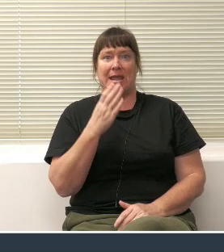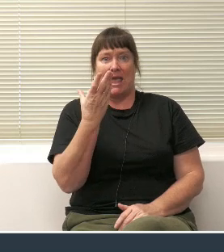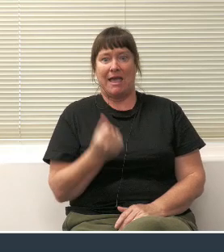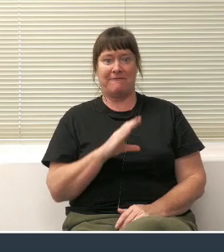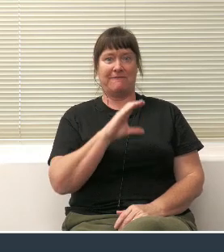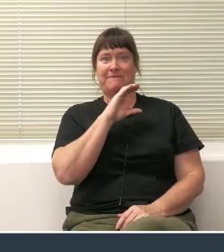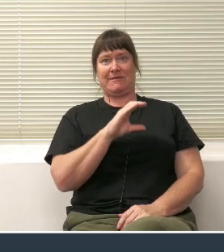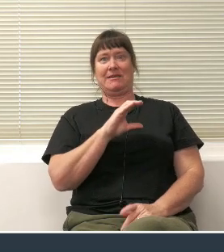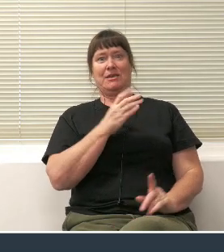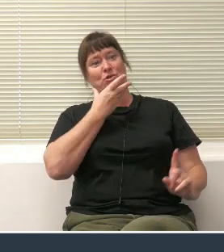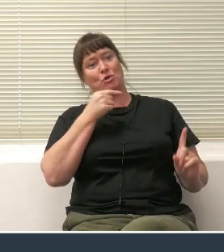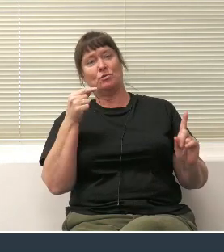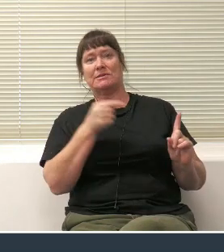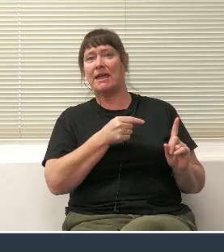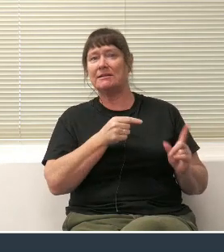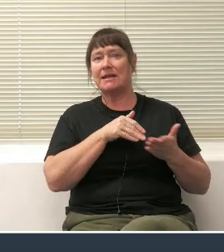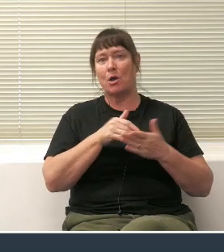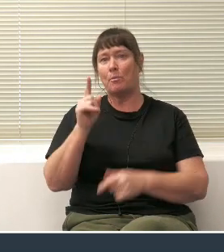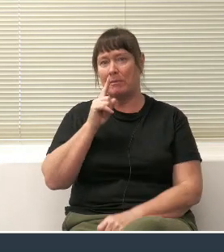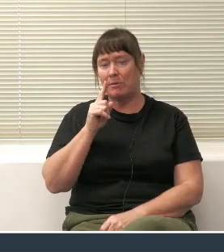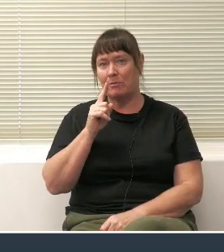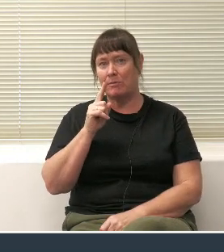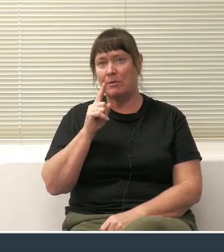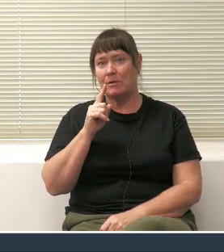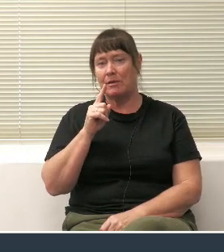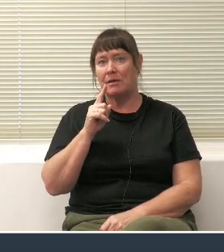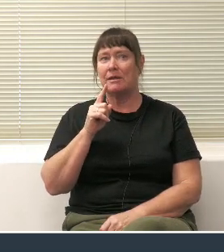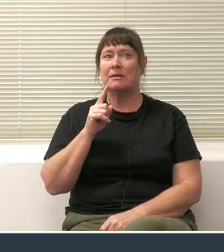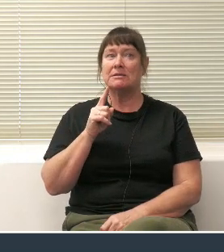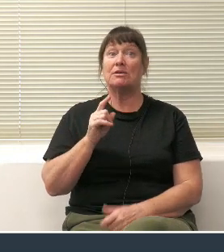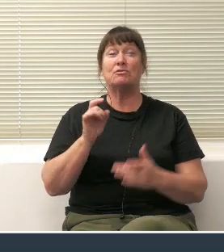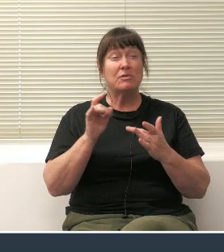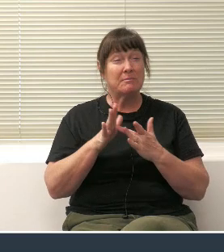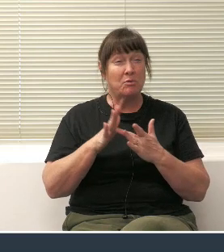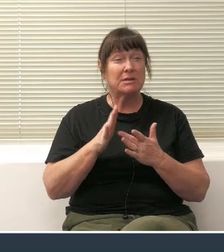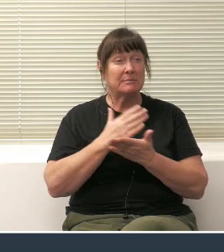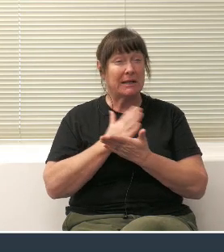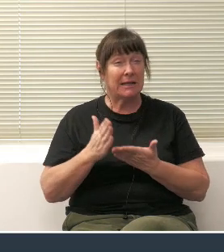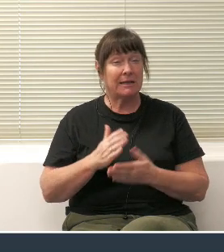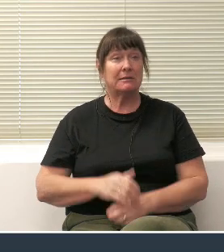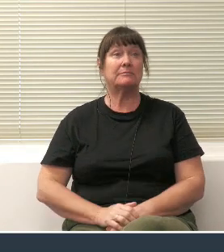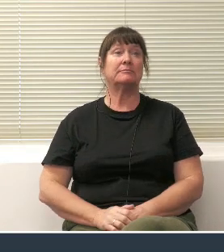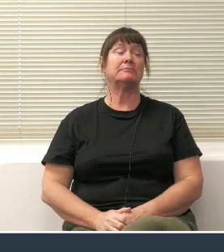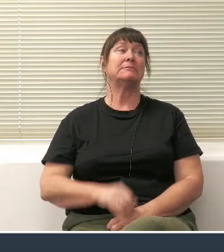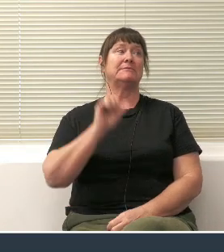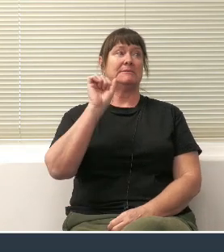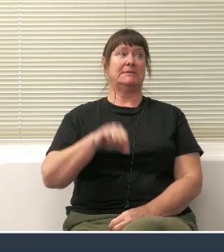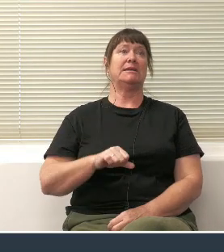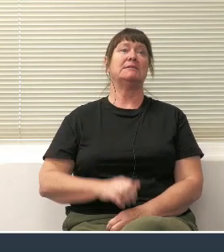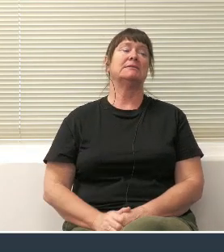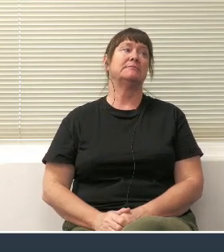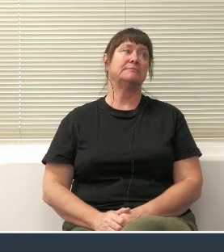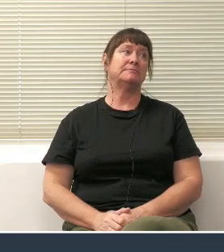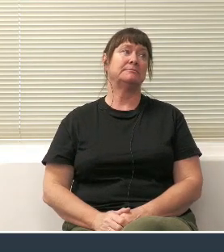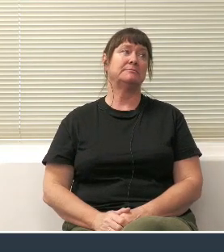can kick into and use to help our people. So that, I think, is a really important part of this. I agree, Councillor Crystal.